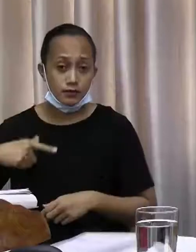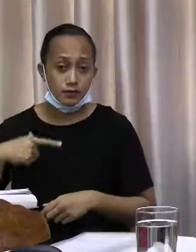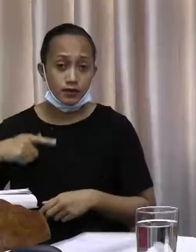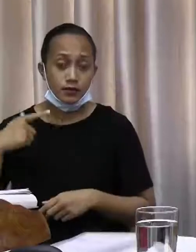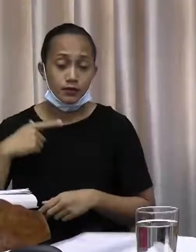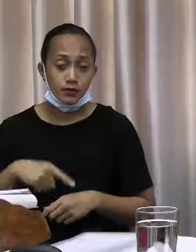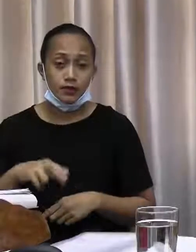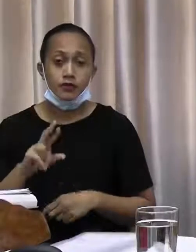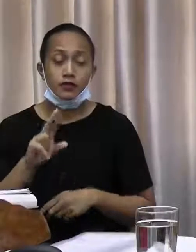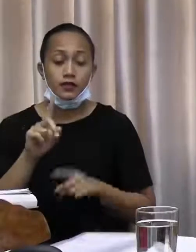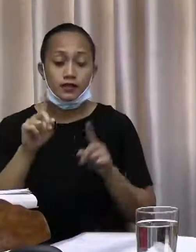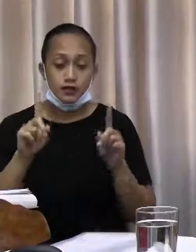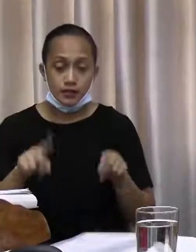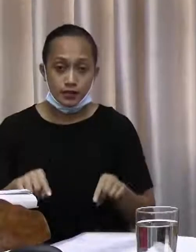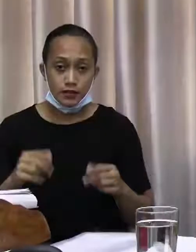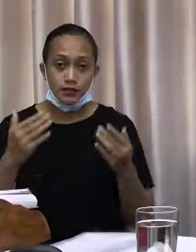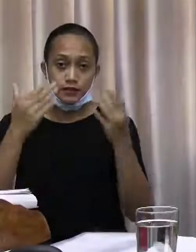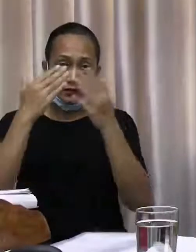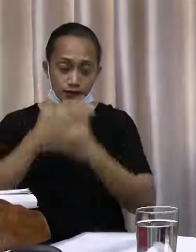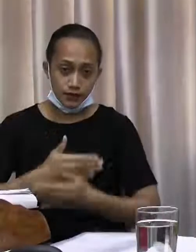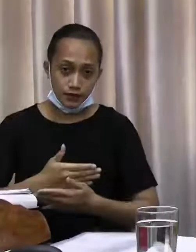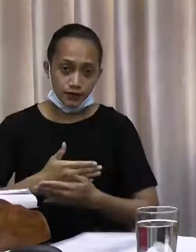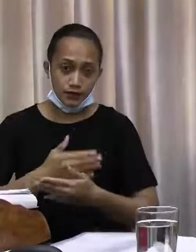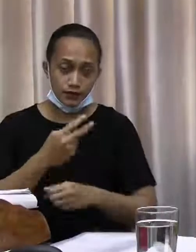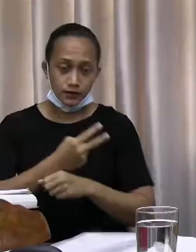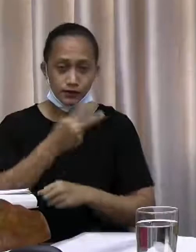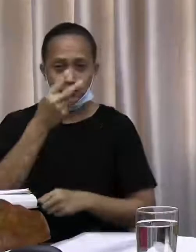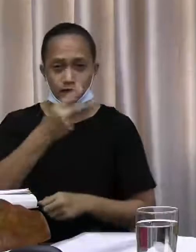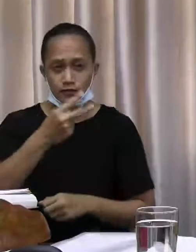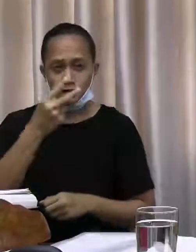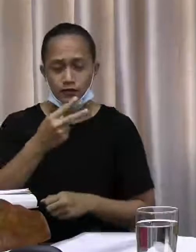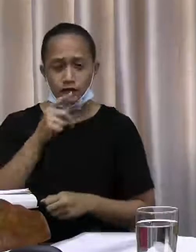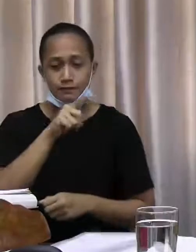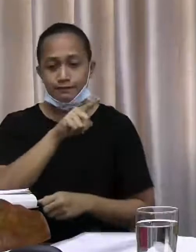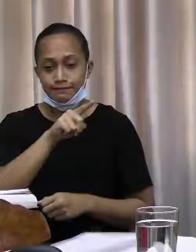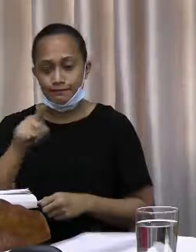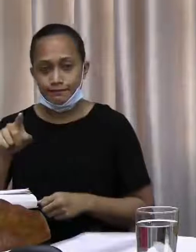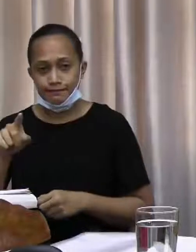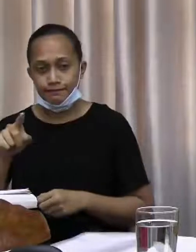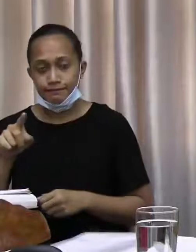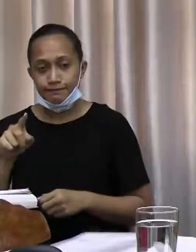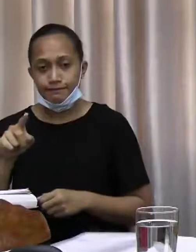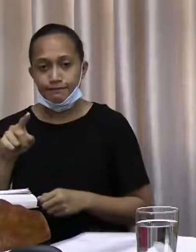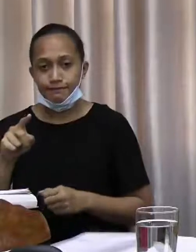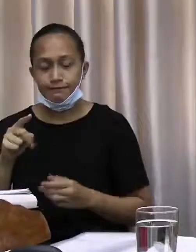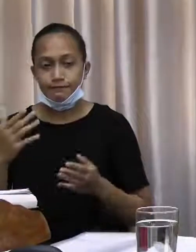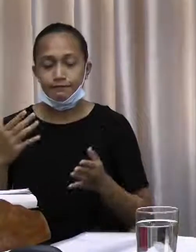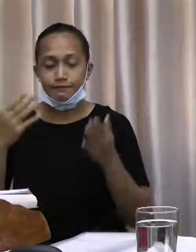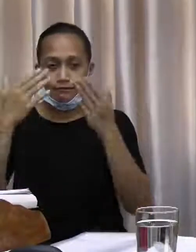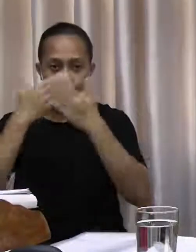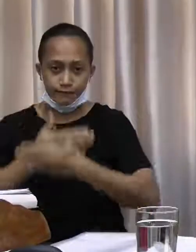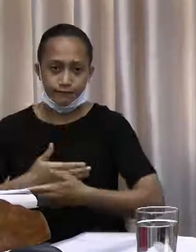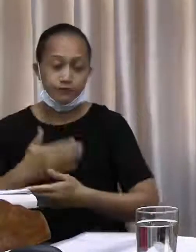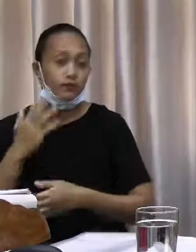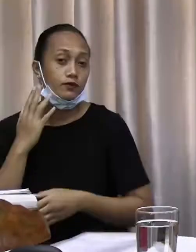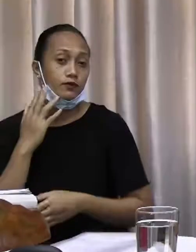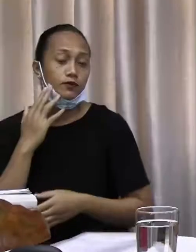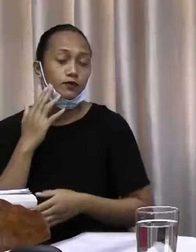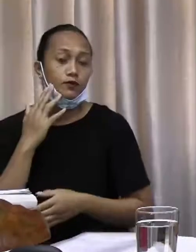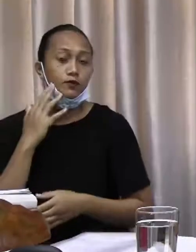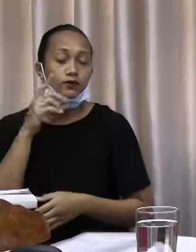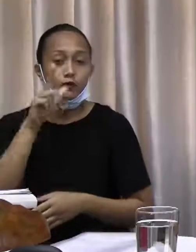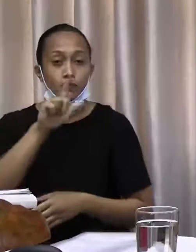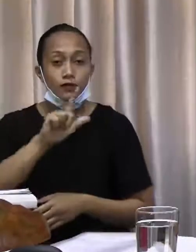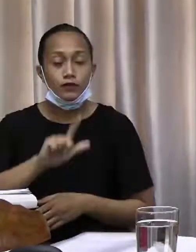le vaeluaga o le pō nanei. Se i o atu i le vaeluaga o le pō o le aso lua, lima